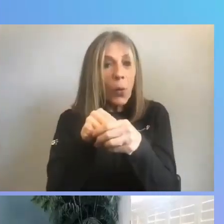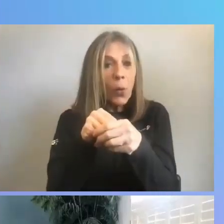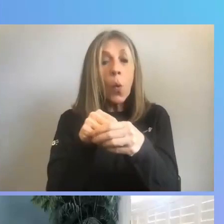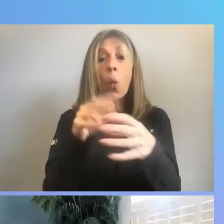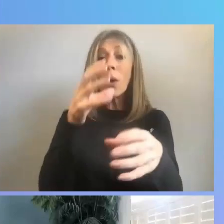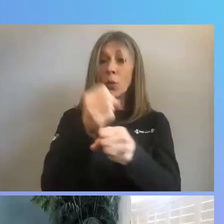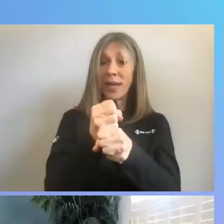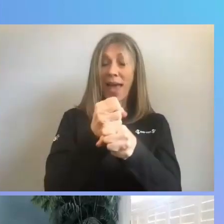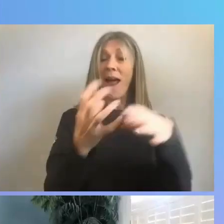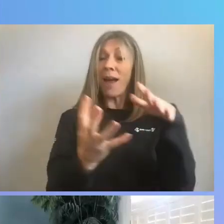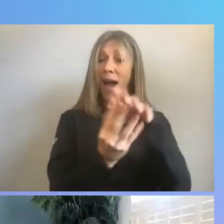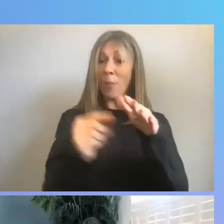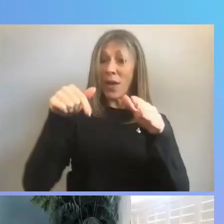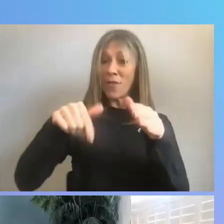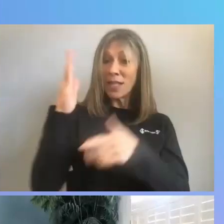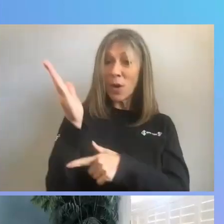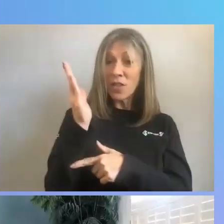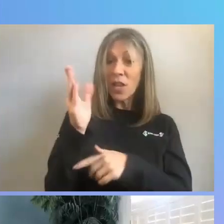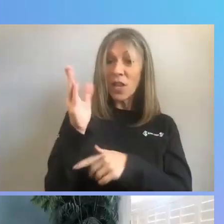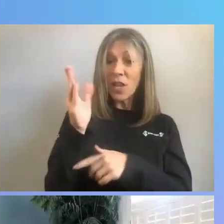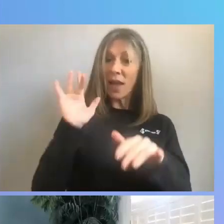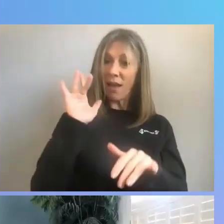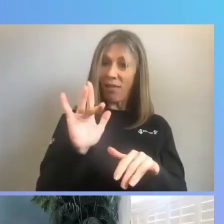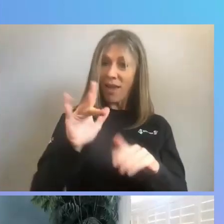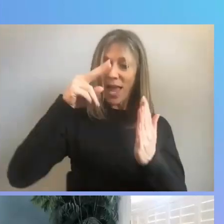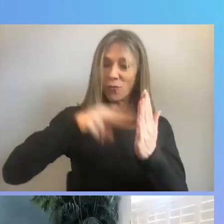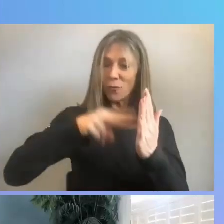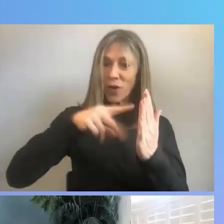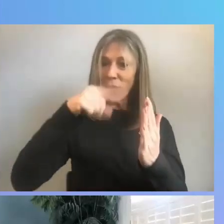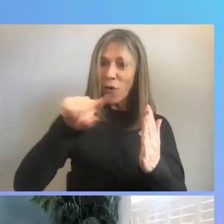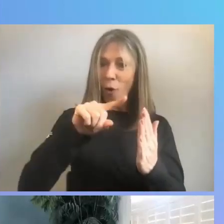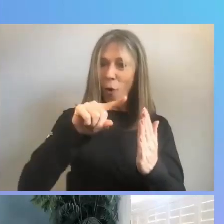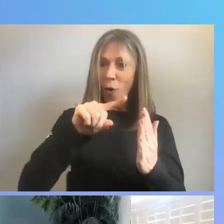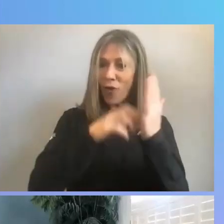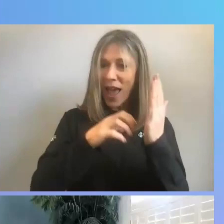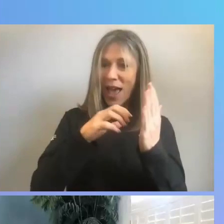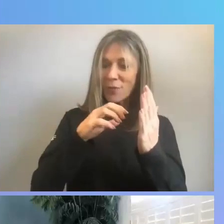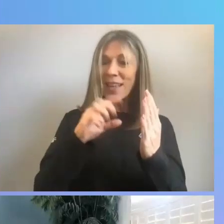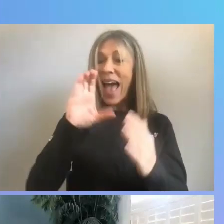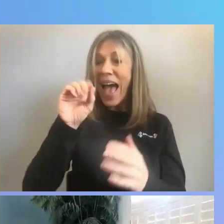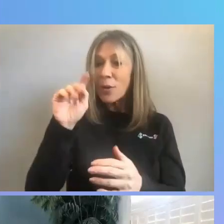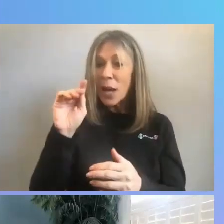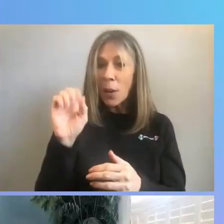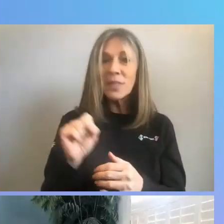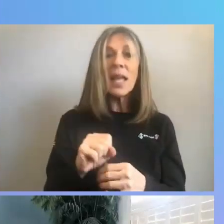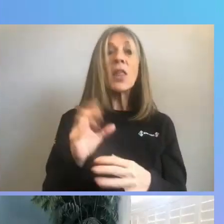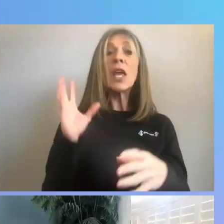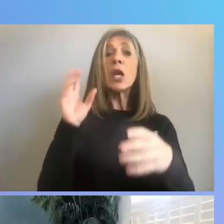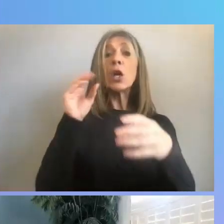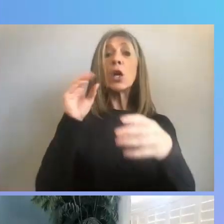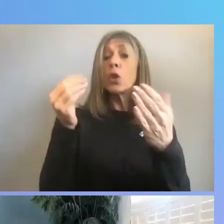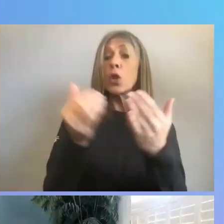of this presentation, you'll be able to click in and read those draft outcomes. They include the goodness of everything that